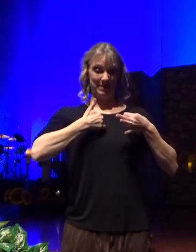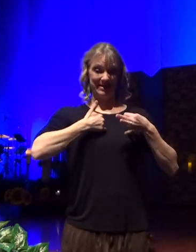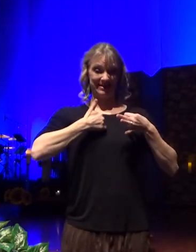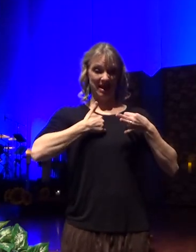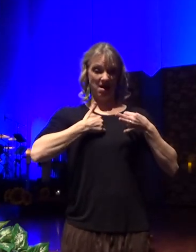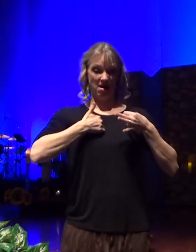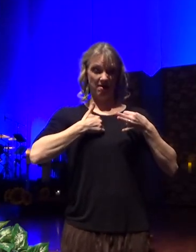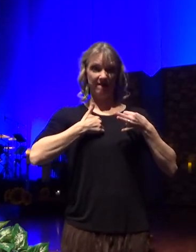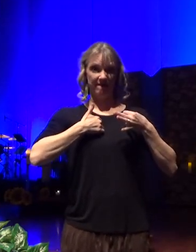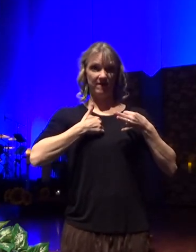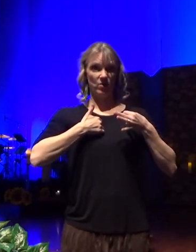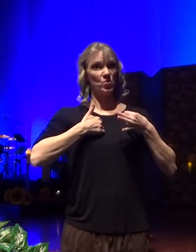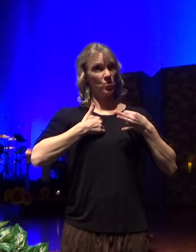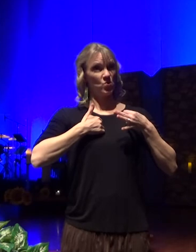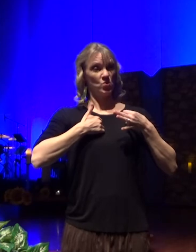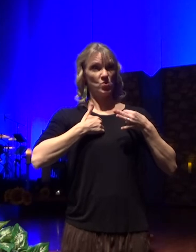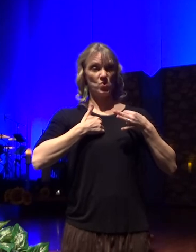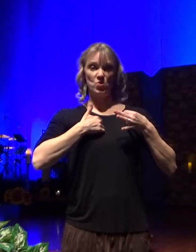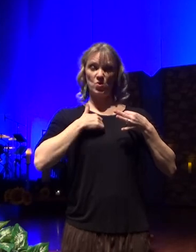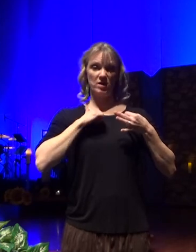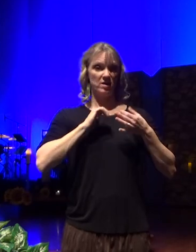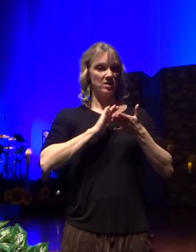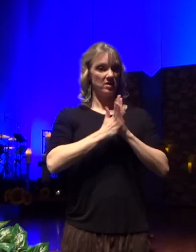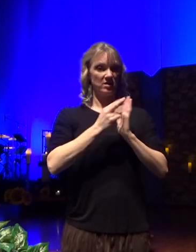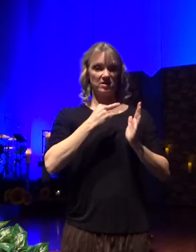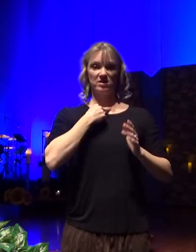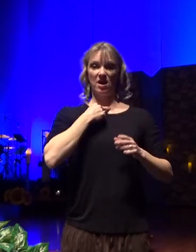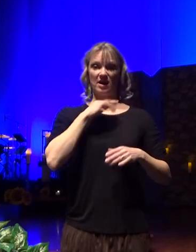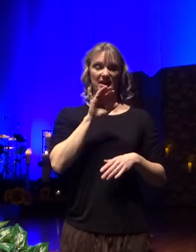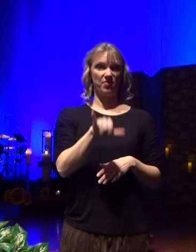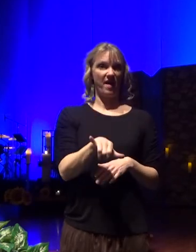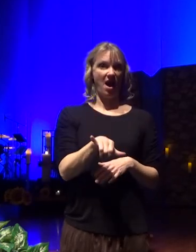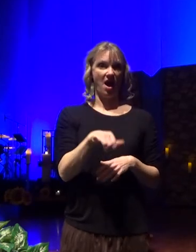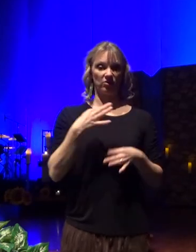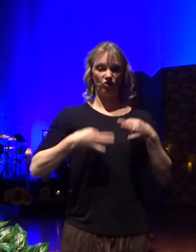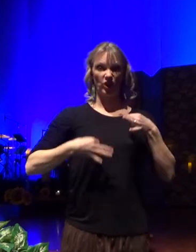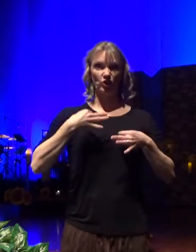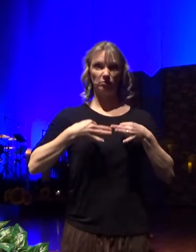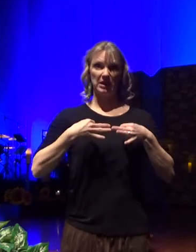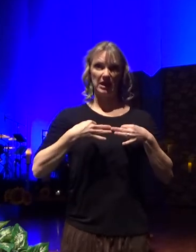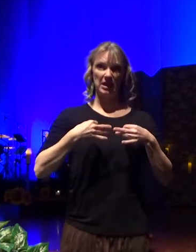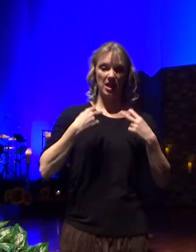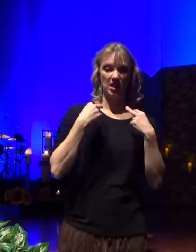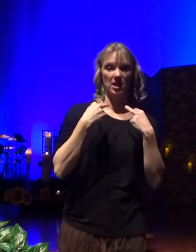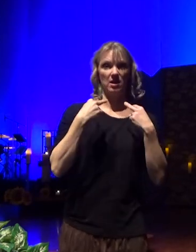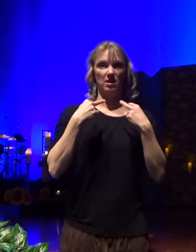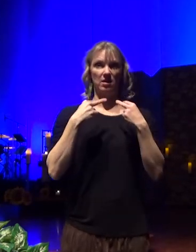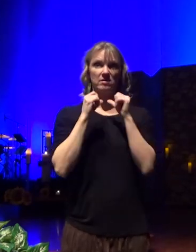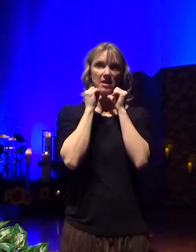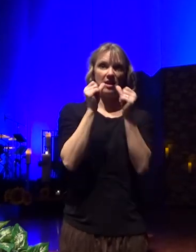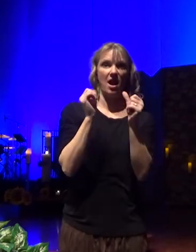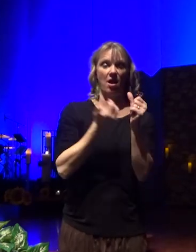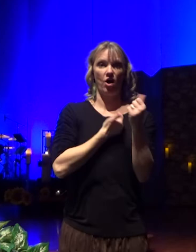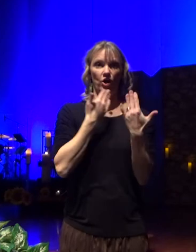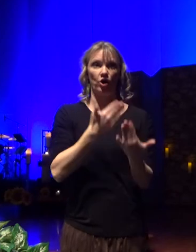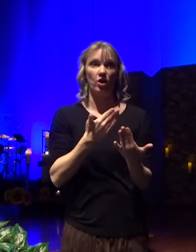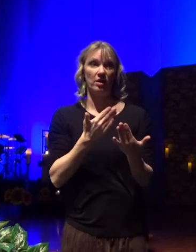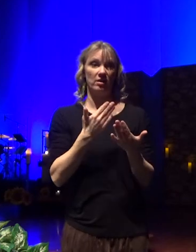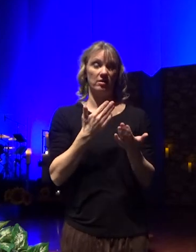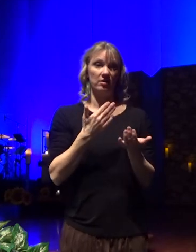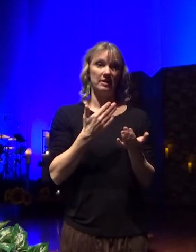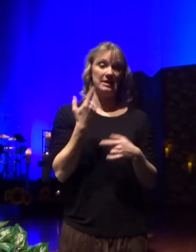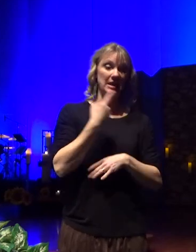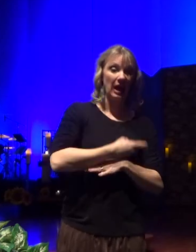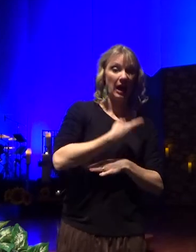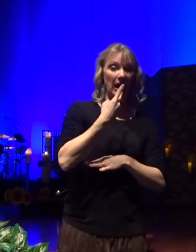so painfully for, cemented ourselves in a way that can cause us to deny our good, not just for days,